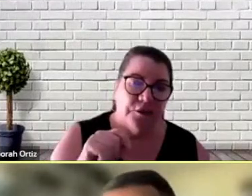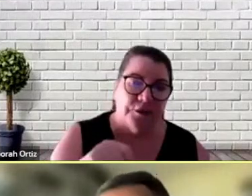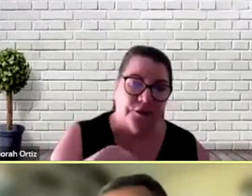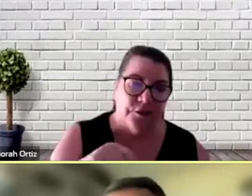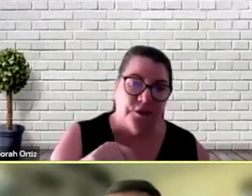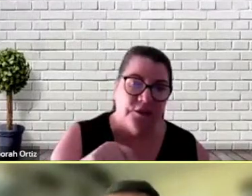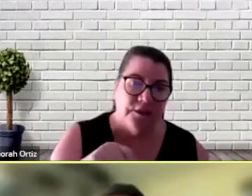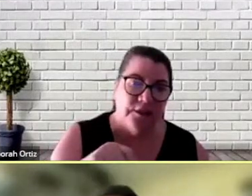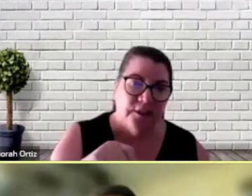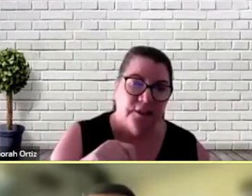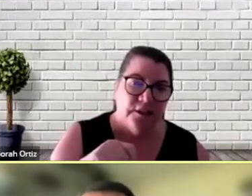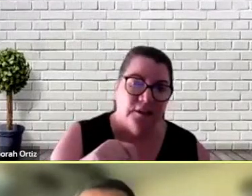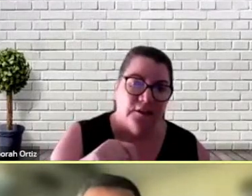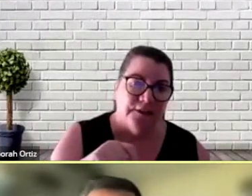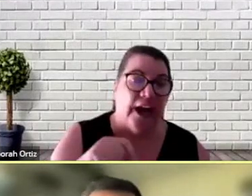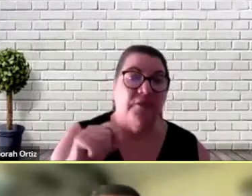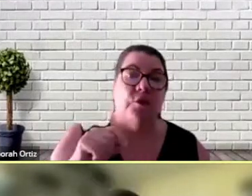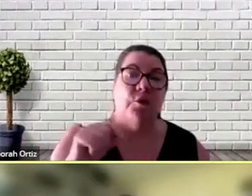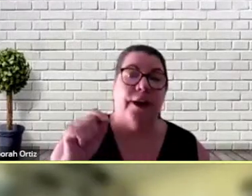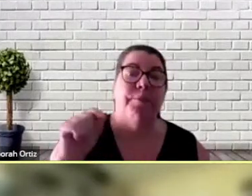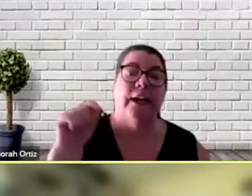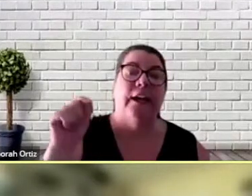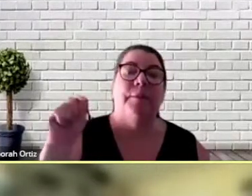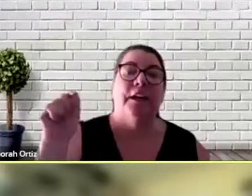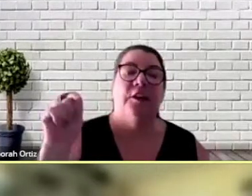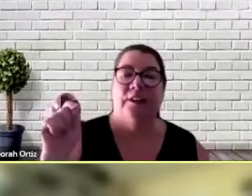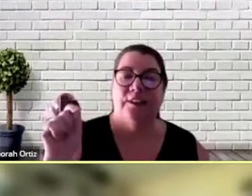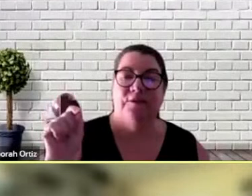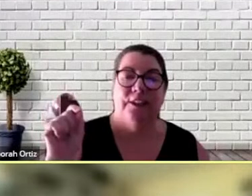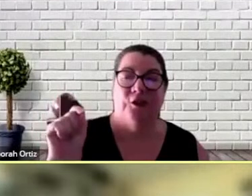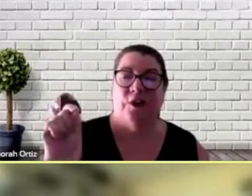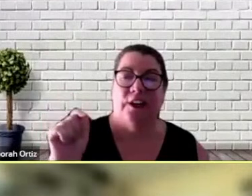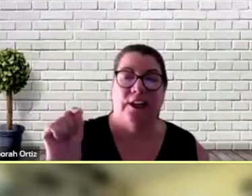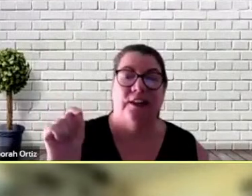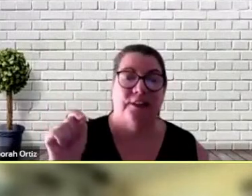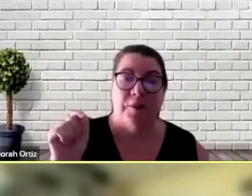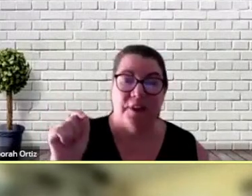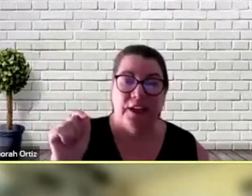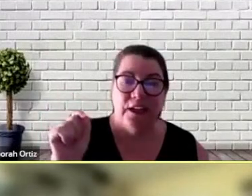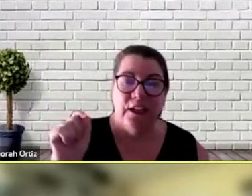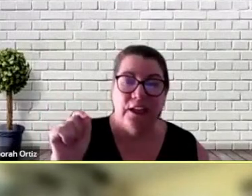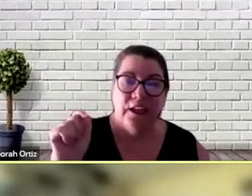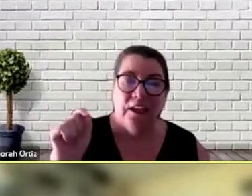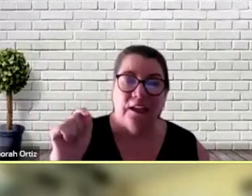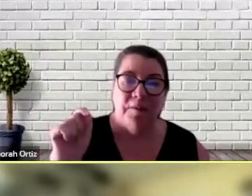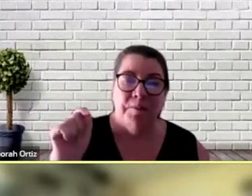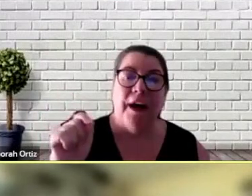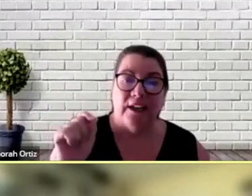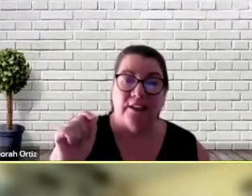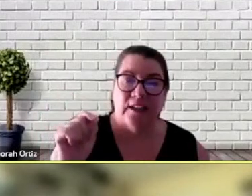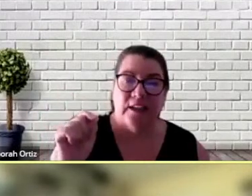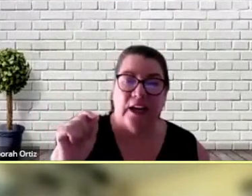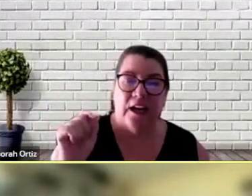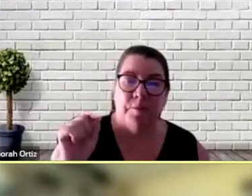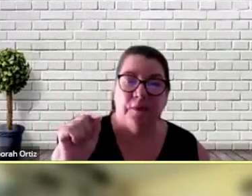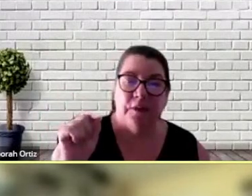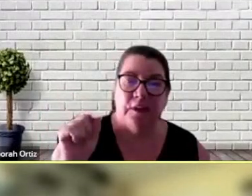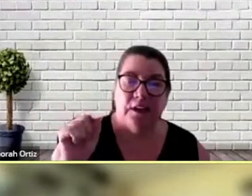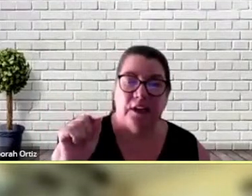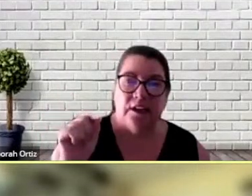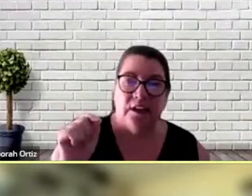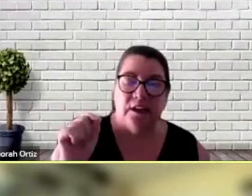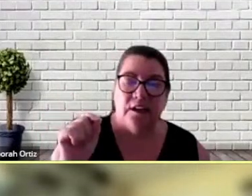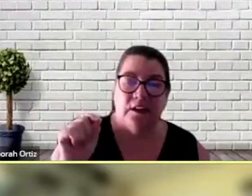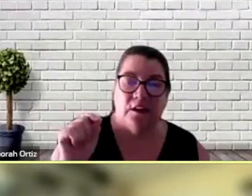technologically for students, the staff are ramping up aggressively to try to get something. But,